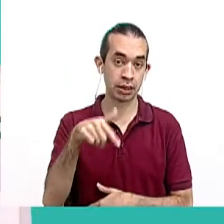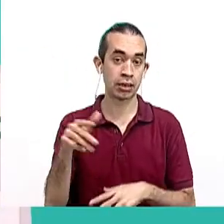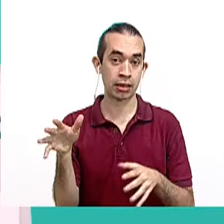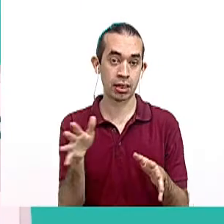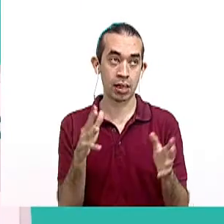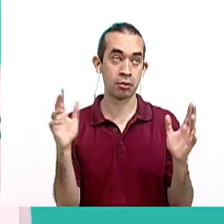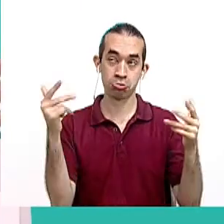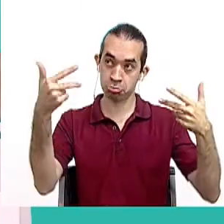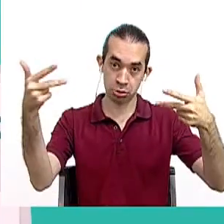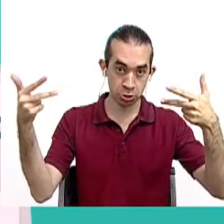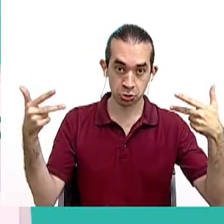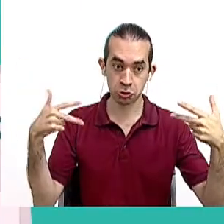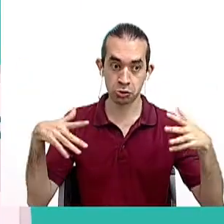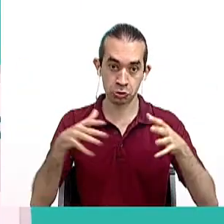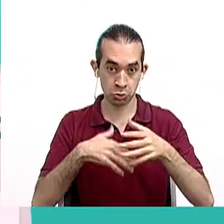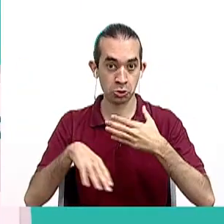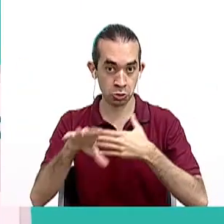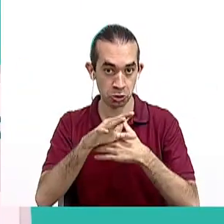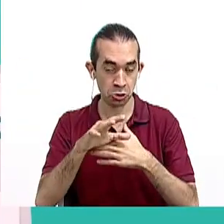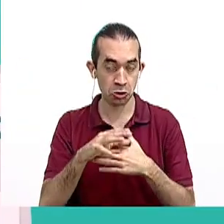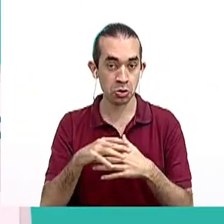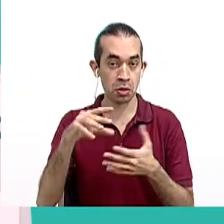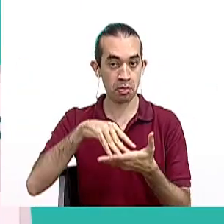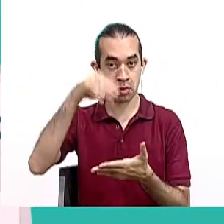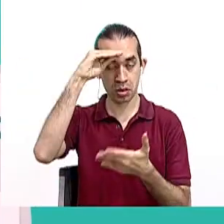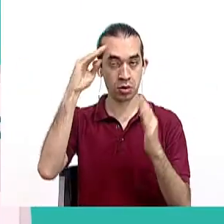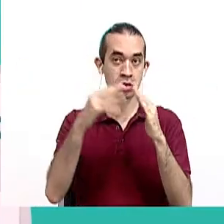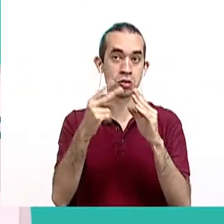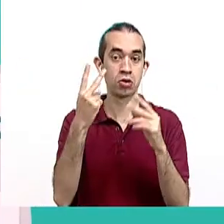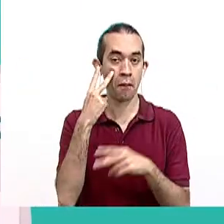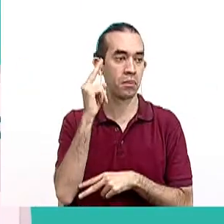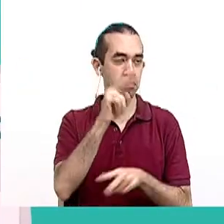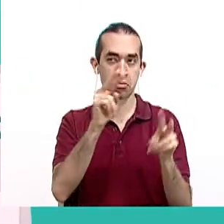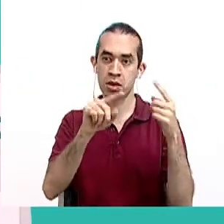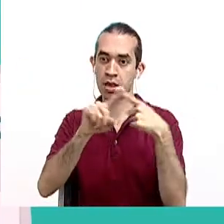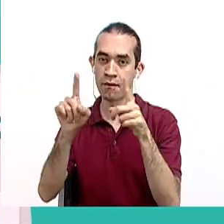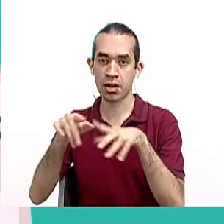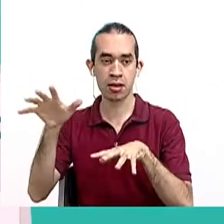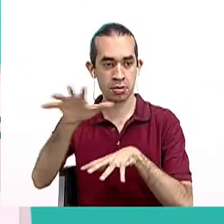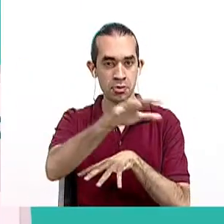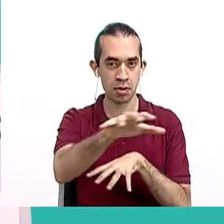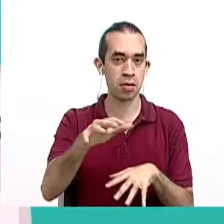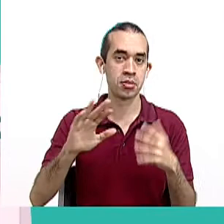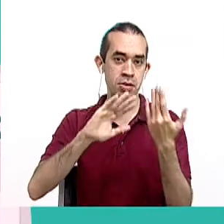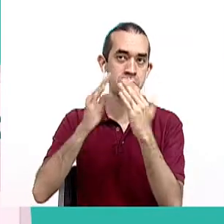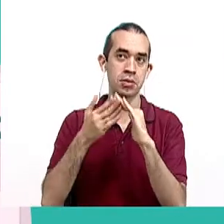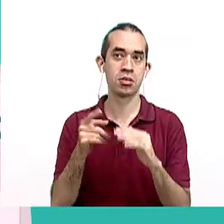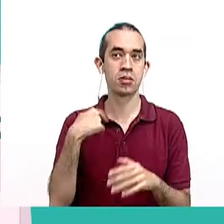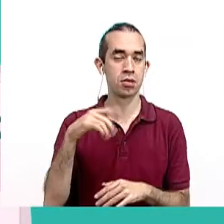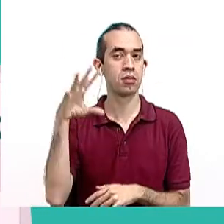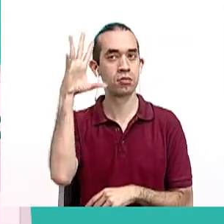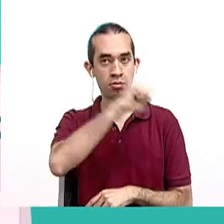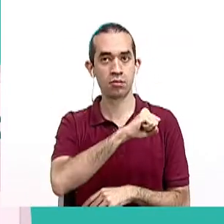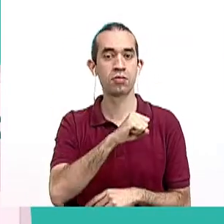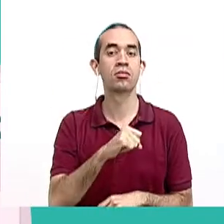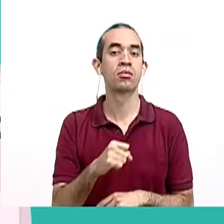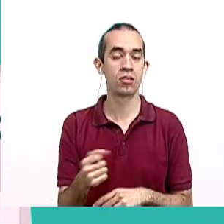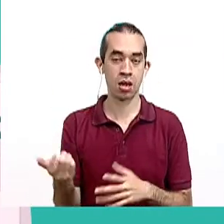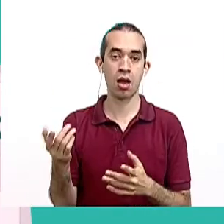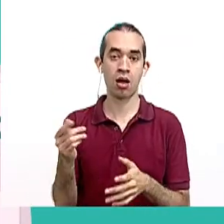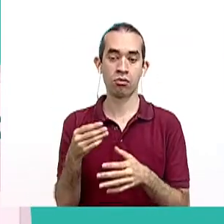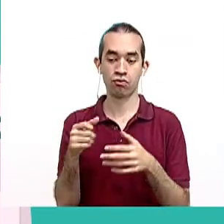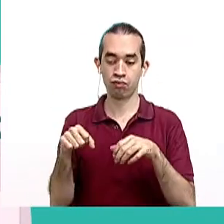different places around this town. For example, I noticed that there is a convenience